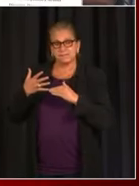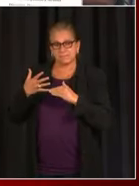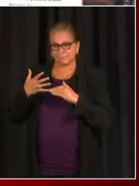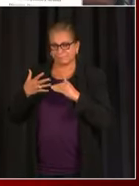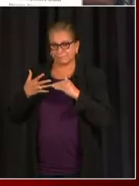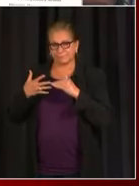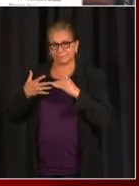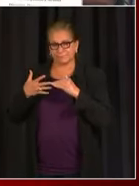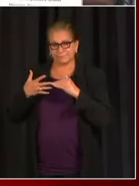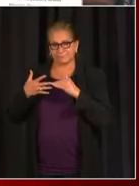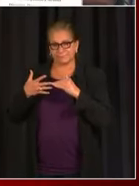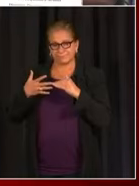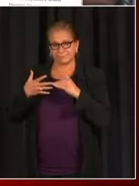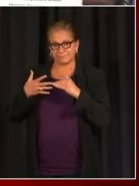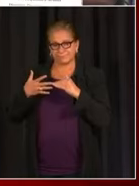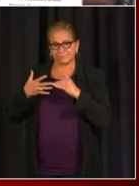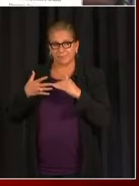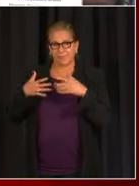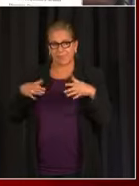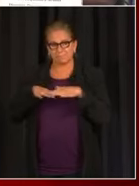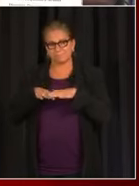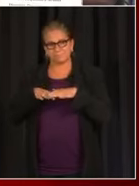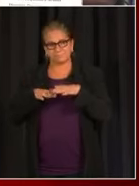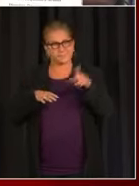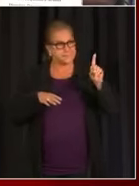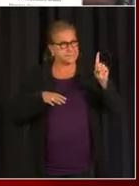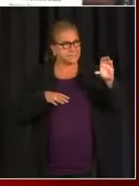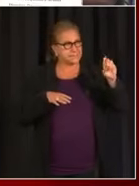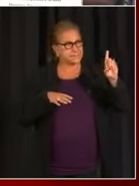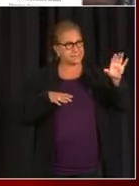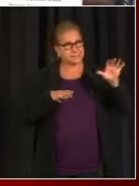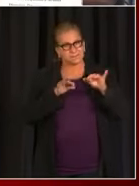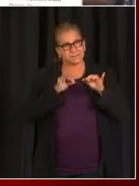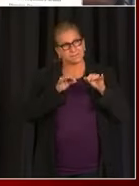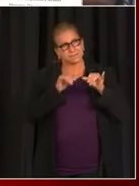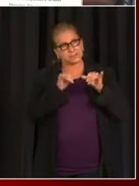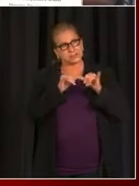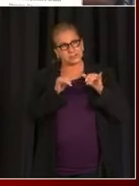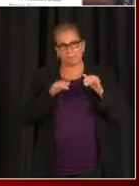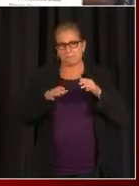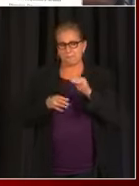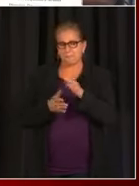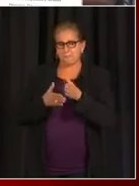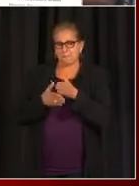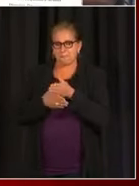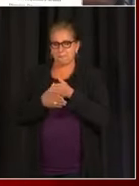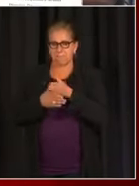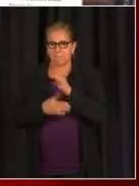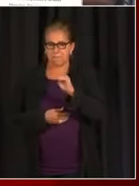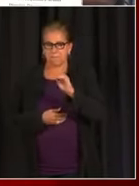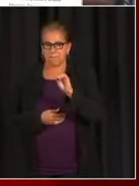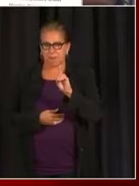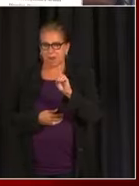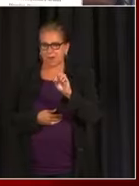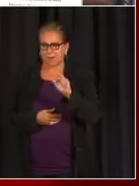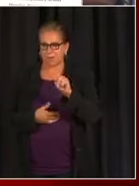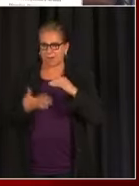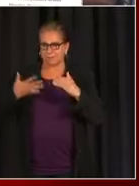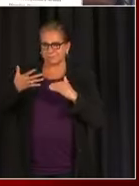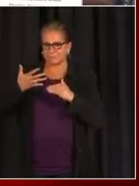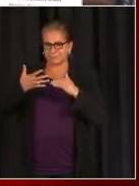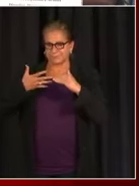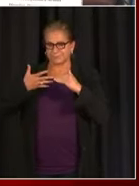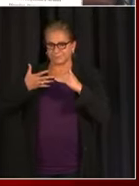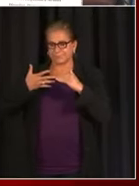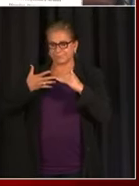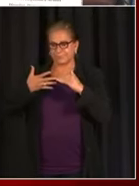transmission and the CDC's definitions of low and moderate, and then there is overlap between DC's moderate category and